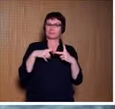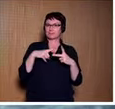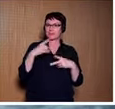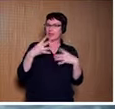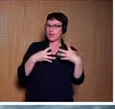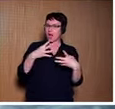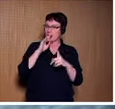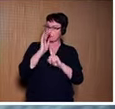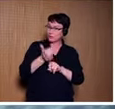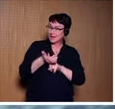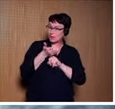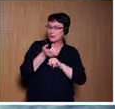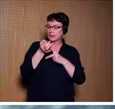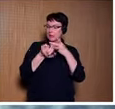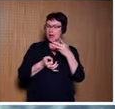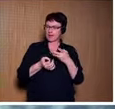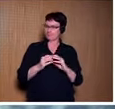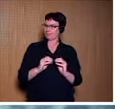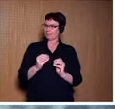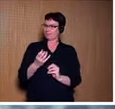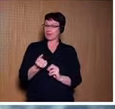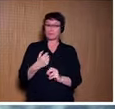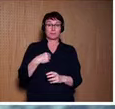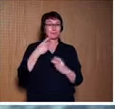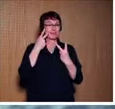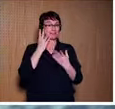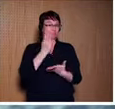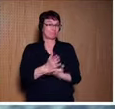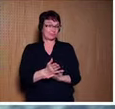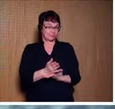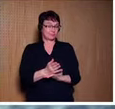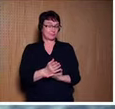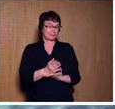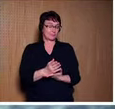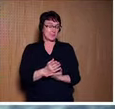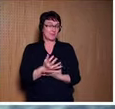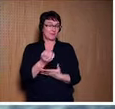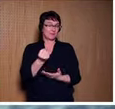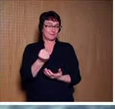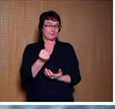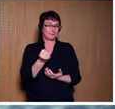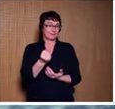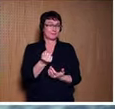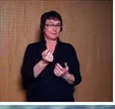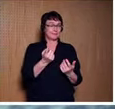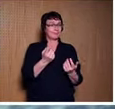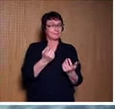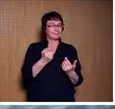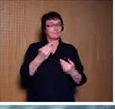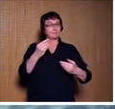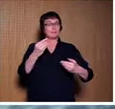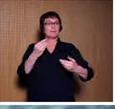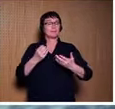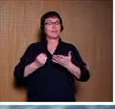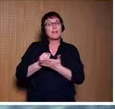say this because we are existing in a reality where there is an information and